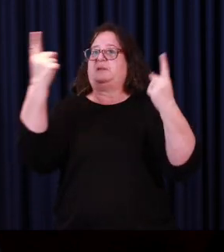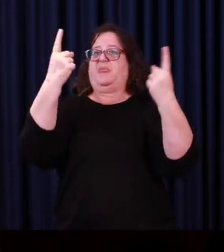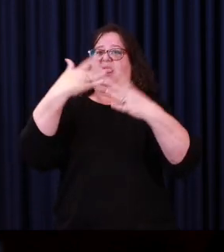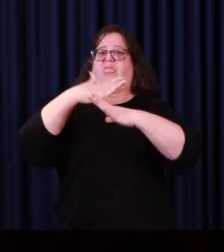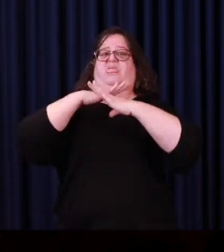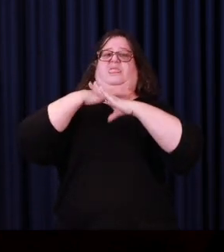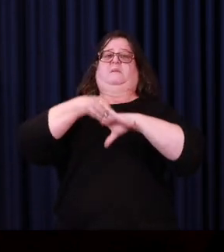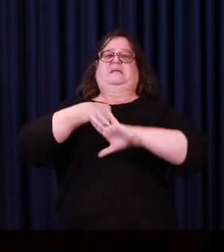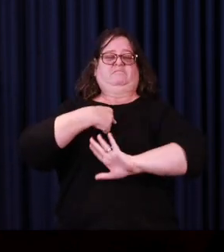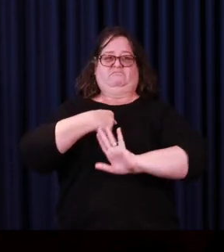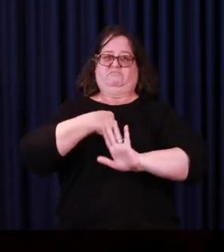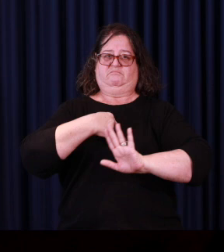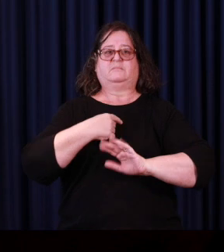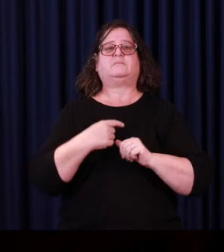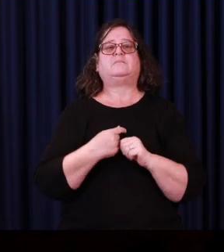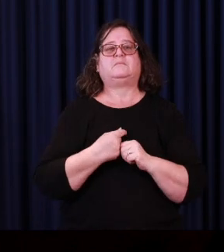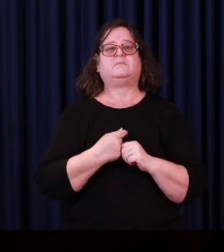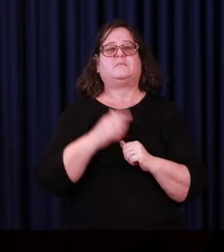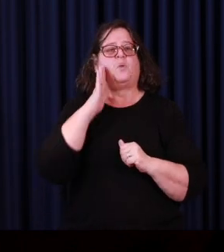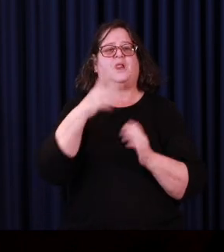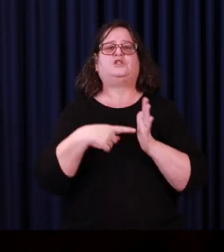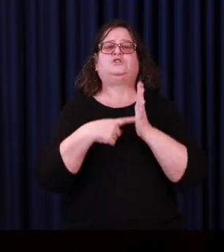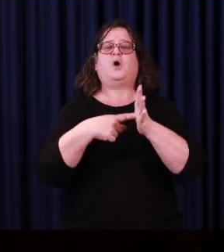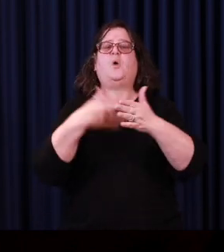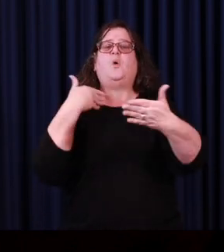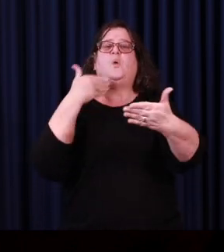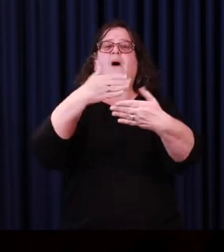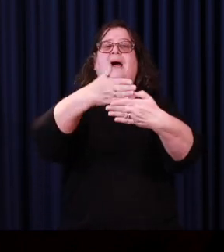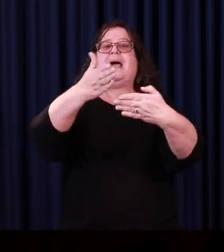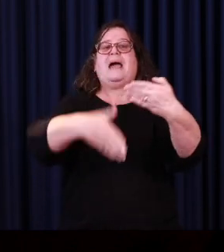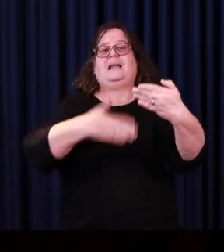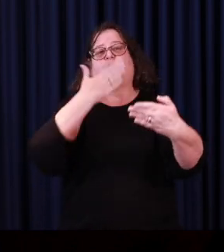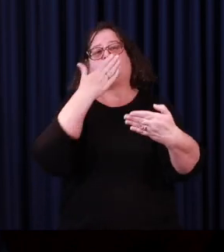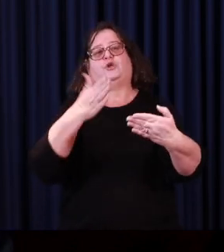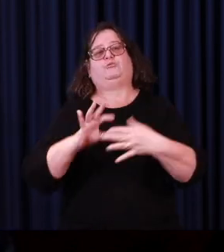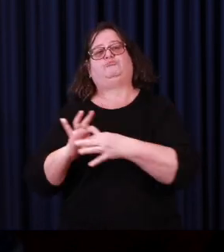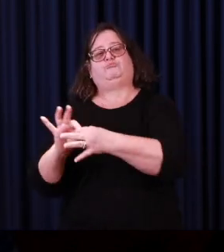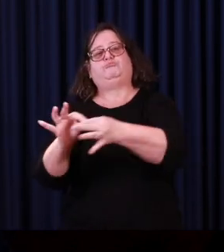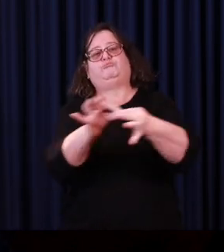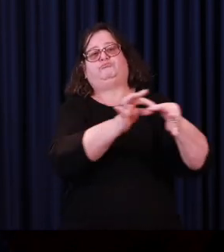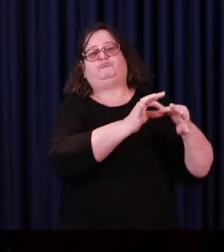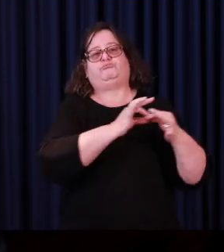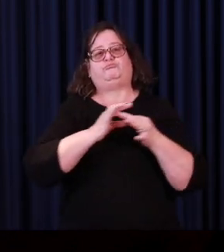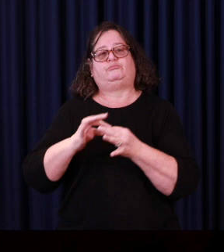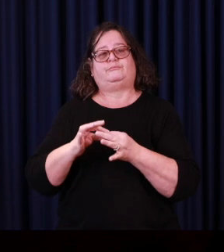showing, in the end, the best kind of unity there is, the unity of